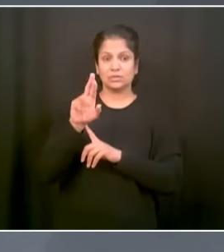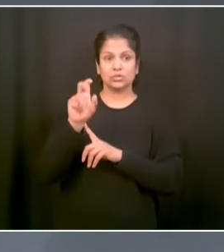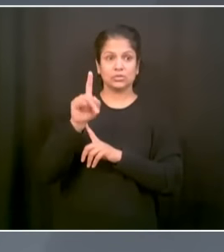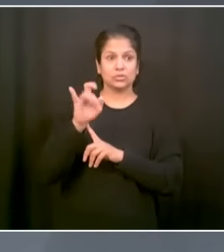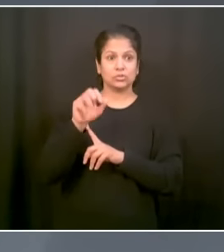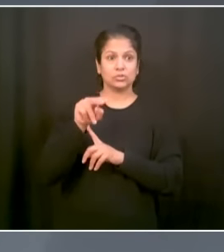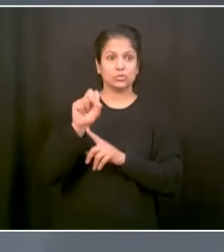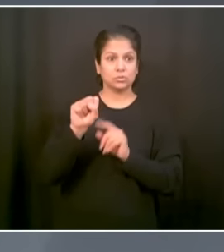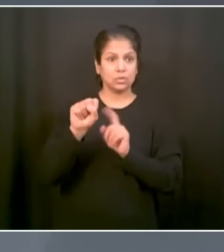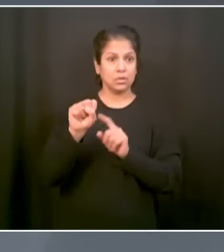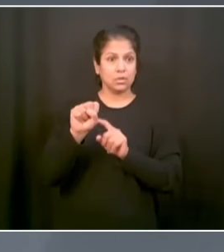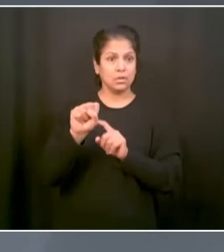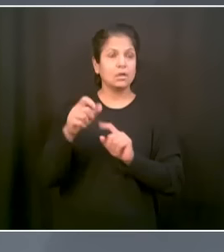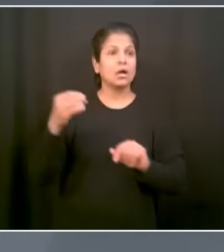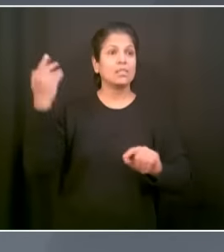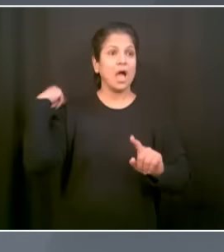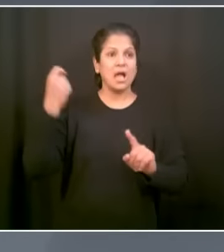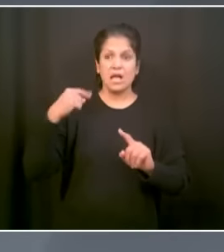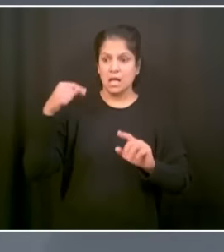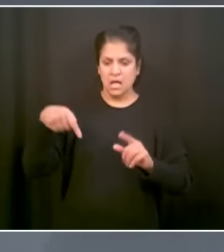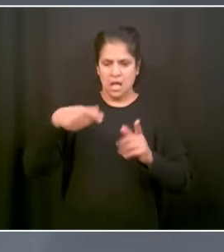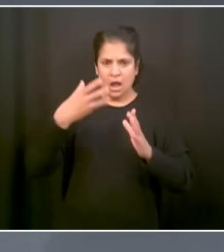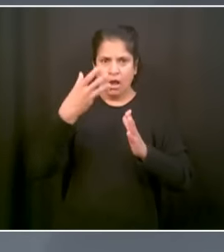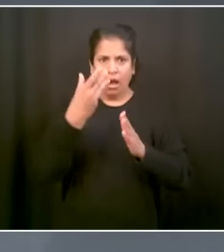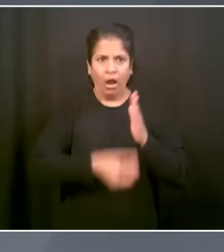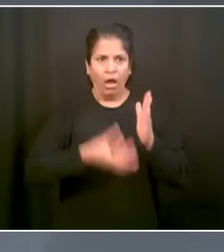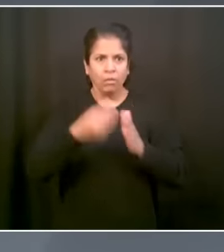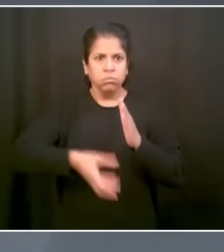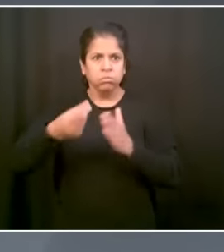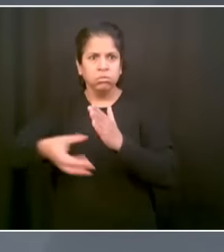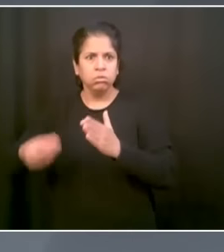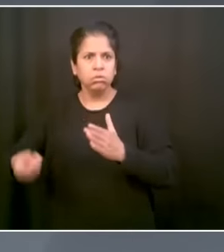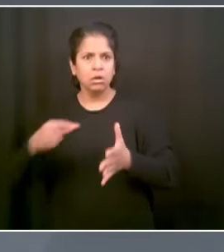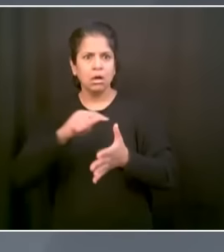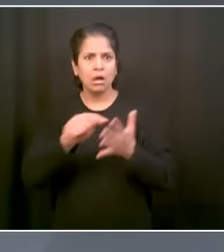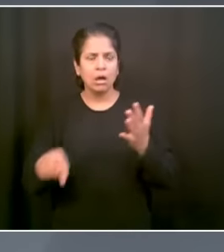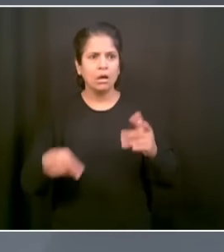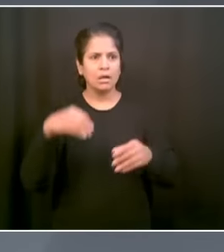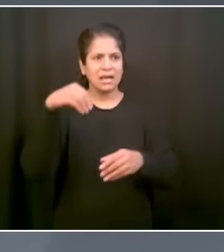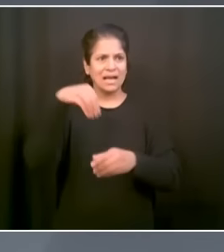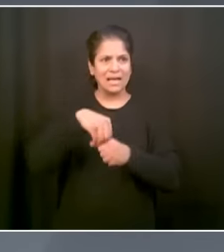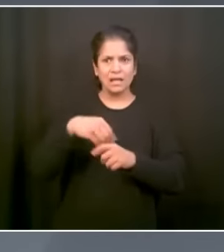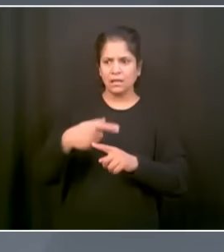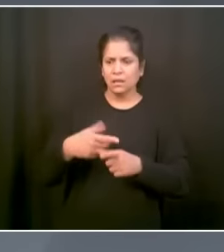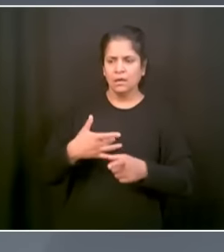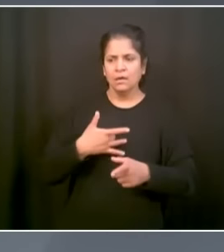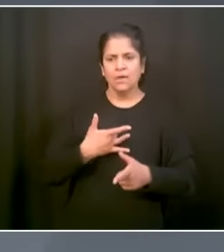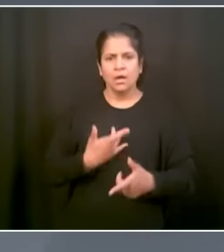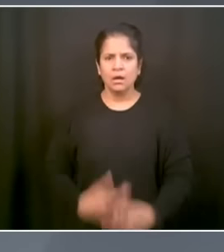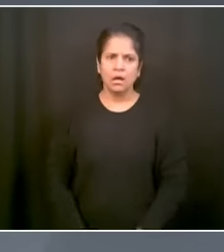kind of gap that we can only end up with if the prior administration